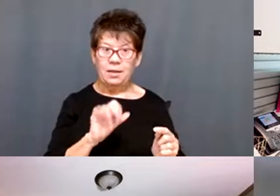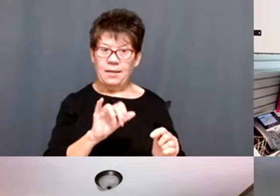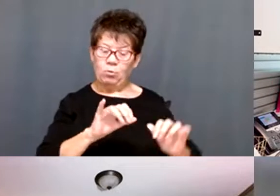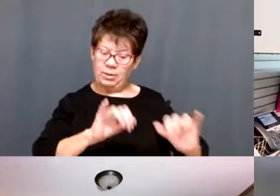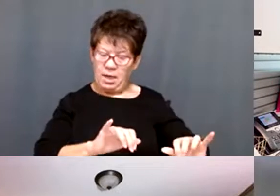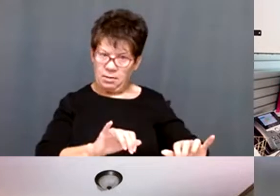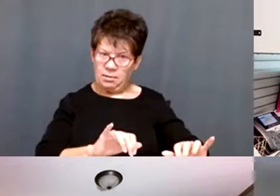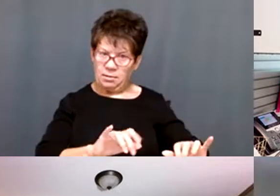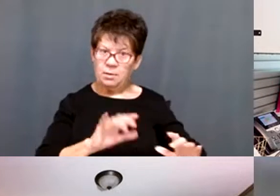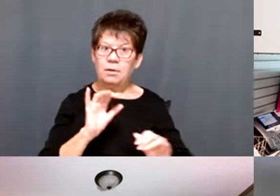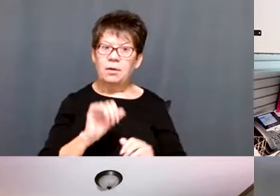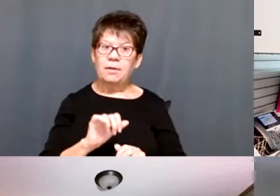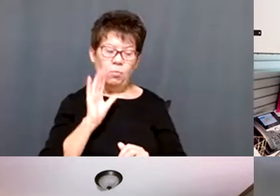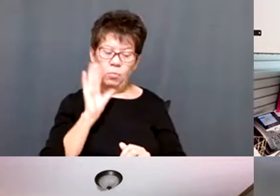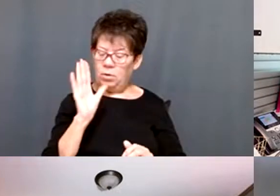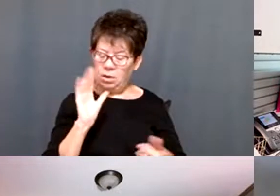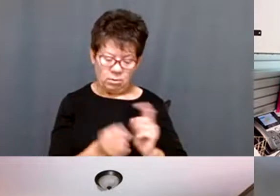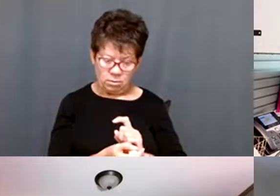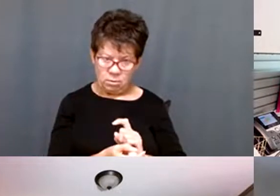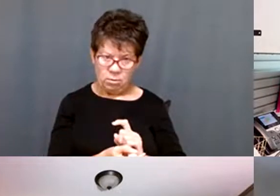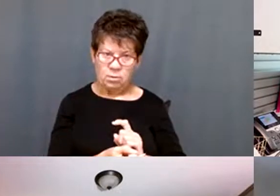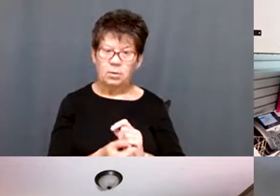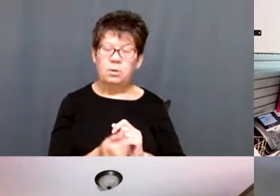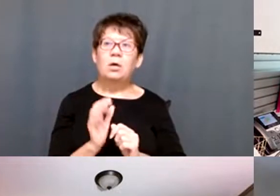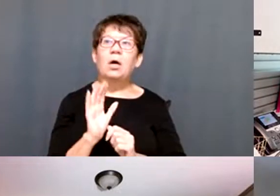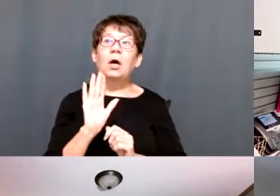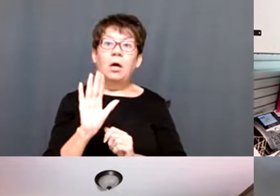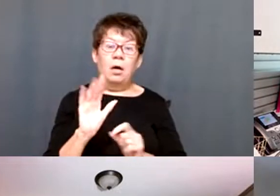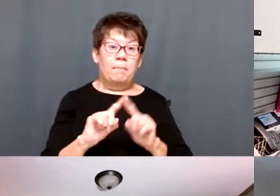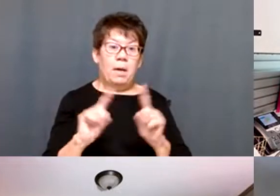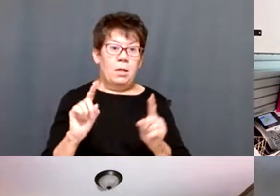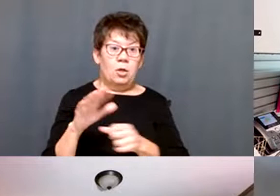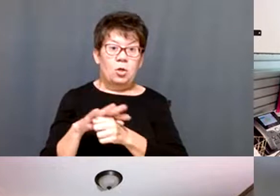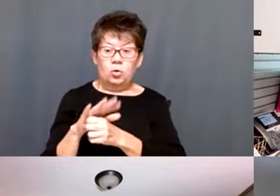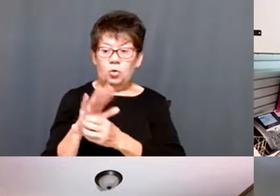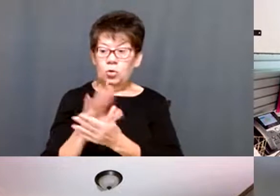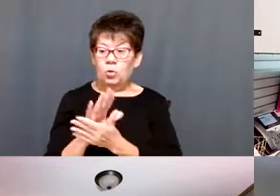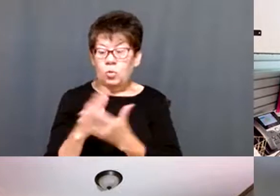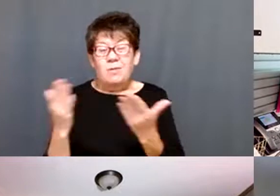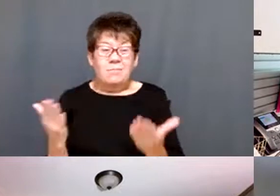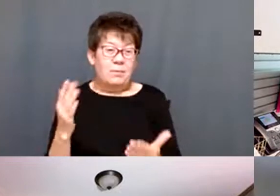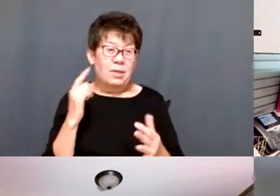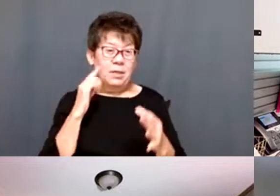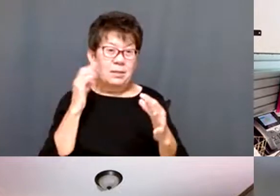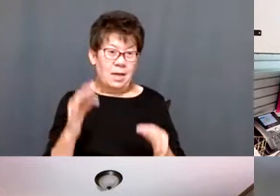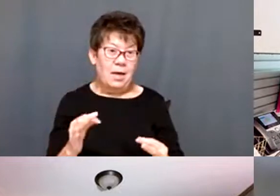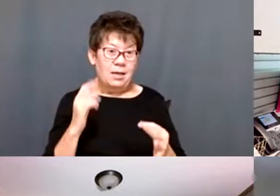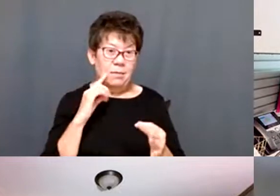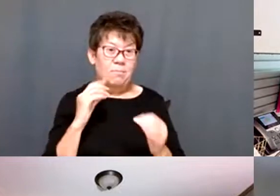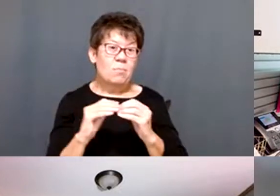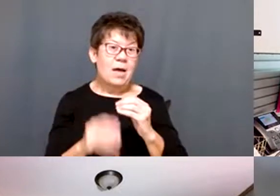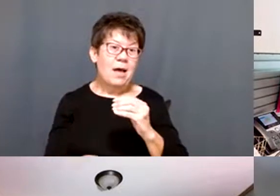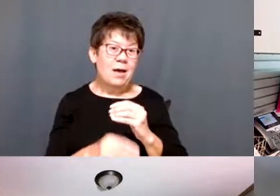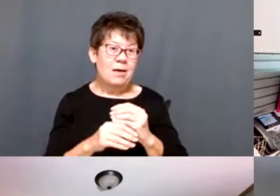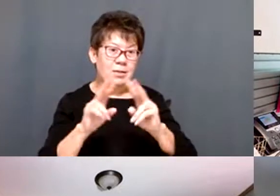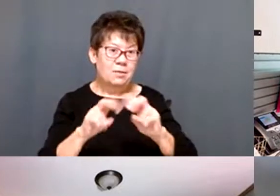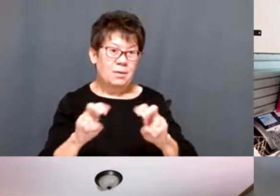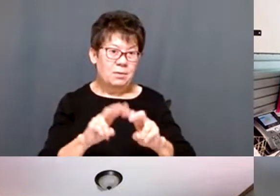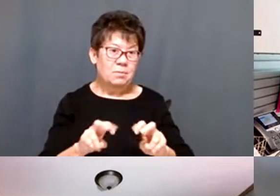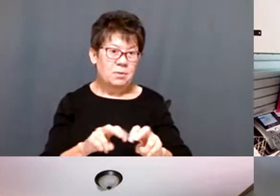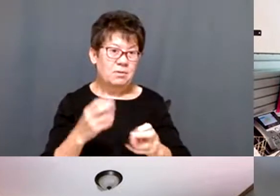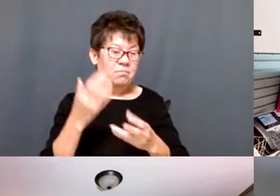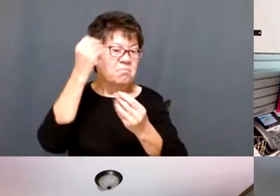and that determination will not change. However, the local school district may decide to complete additional assessments just for more